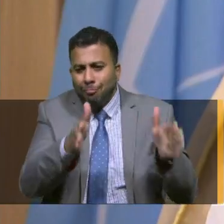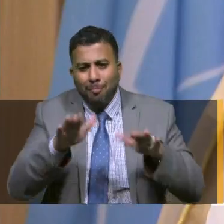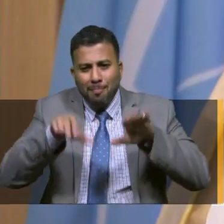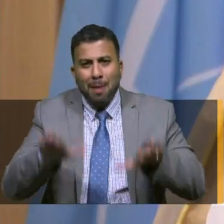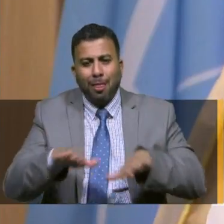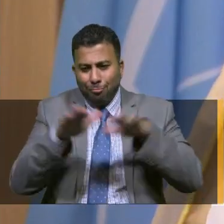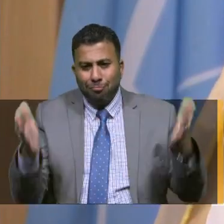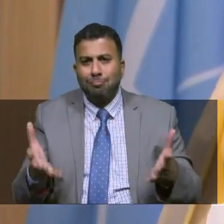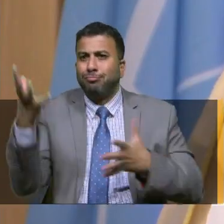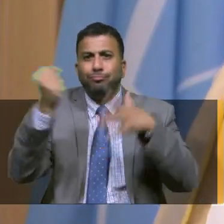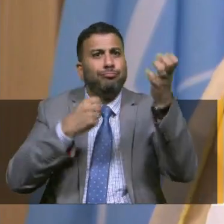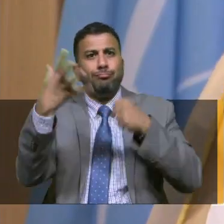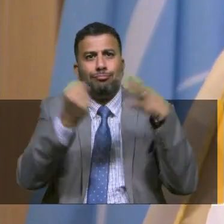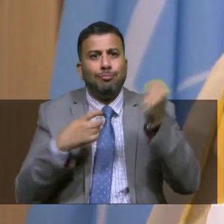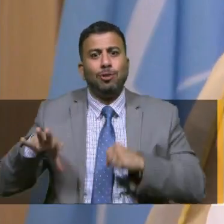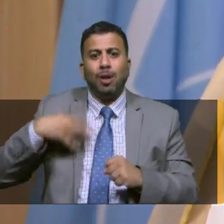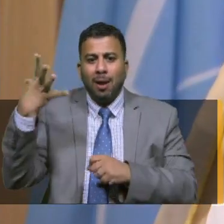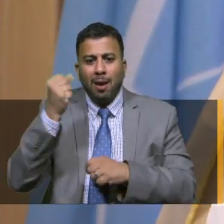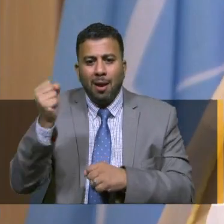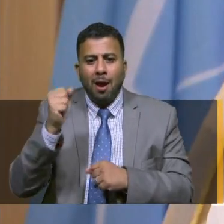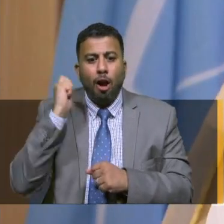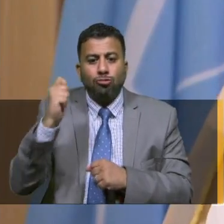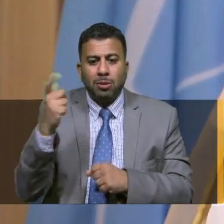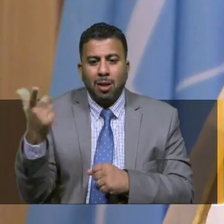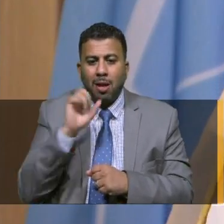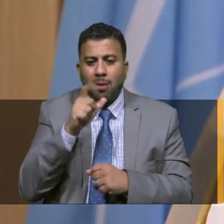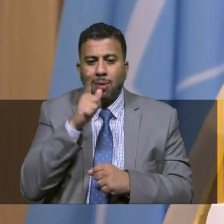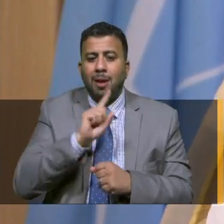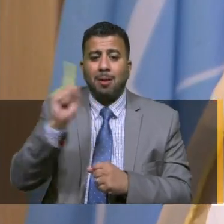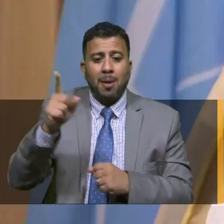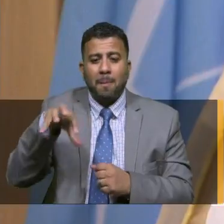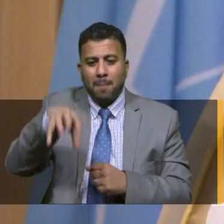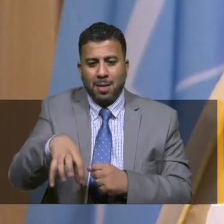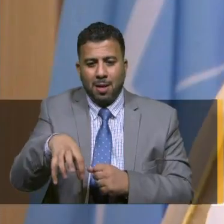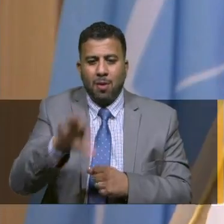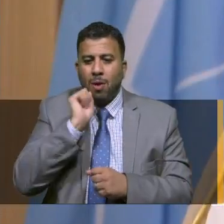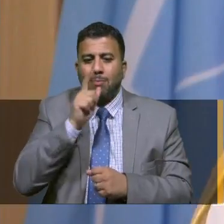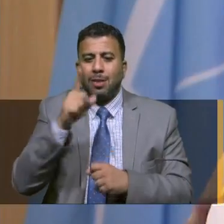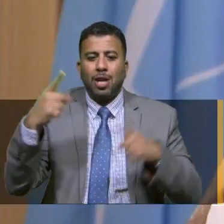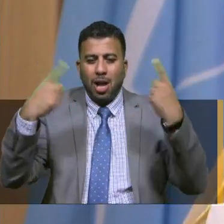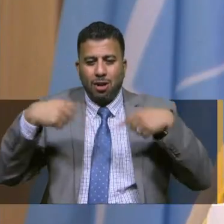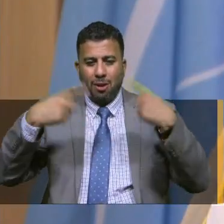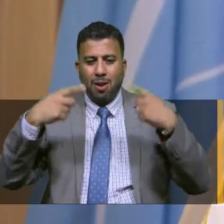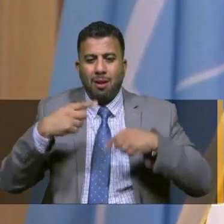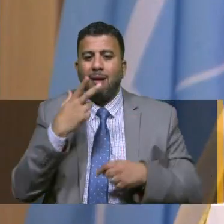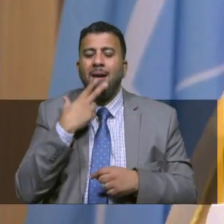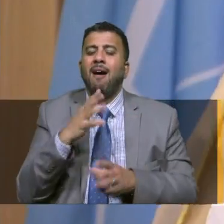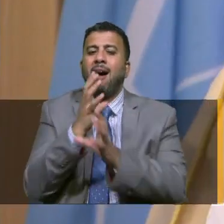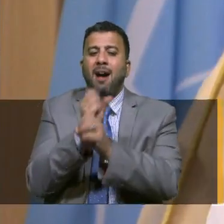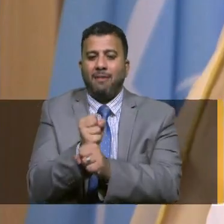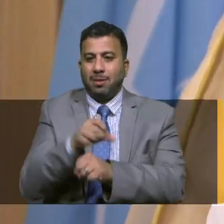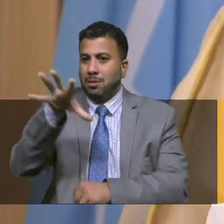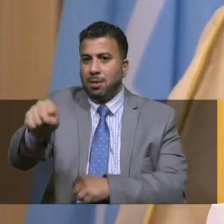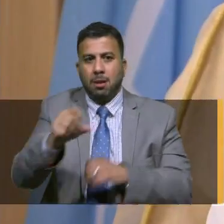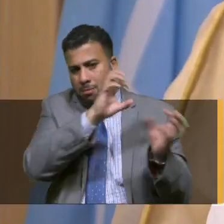I rushed to the industrial area. And I rent a shed, and I put it